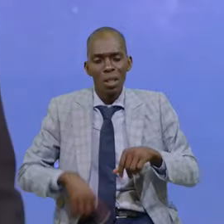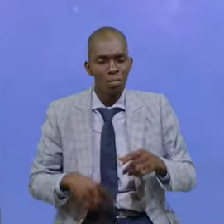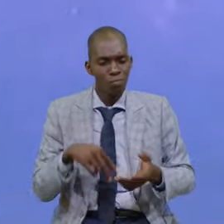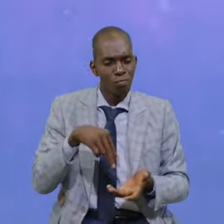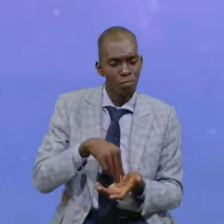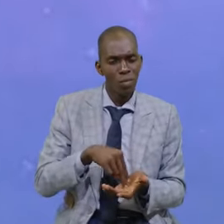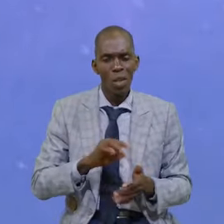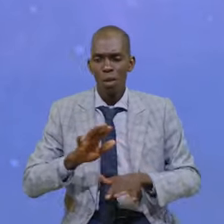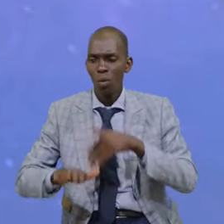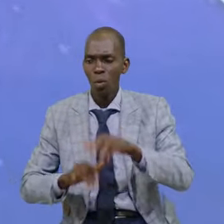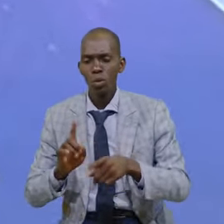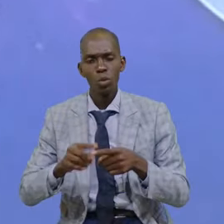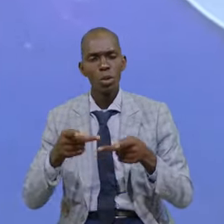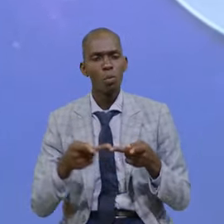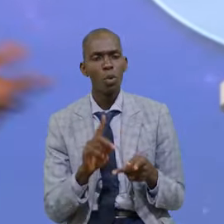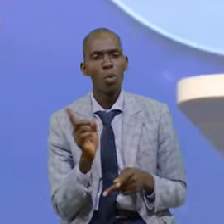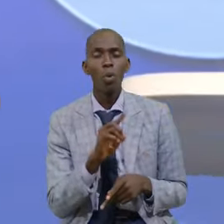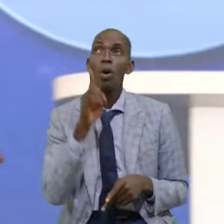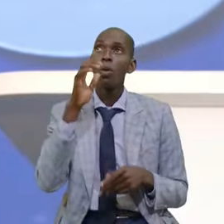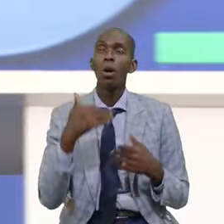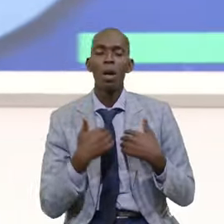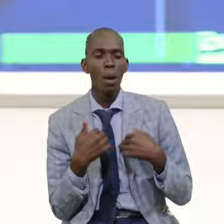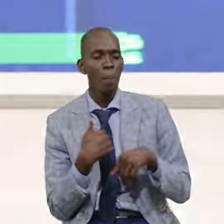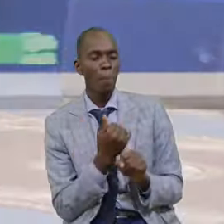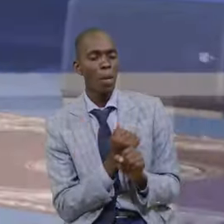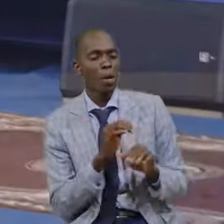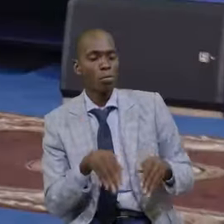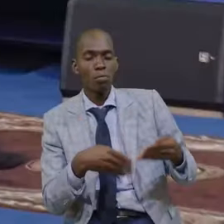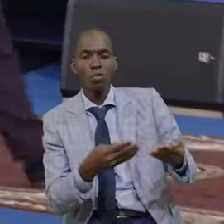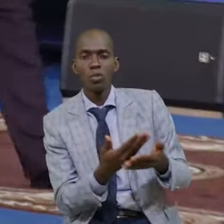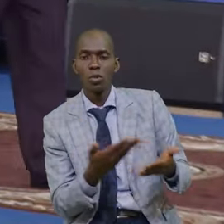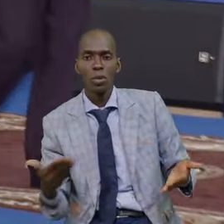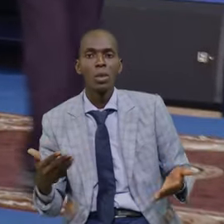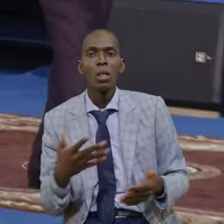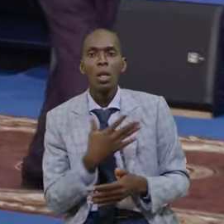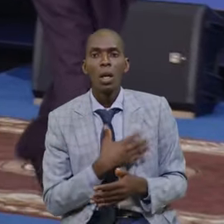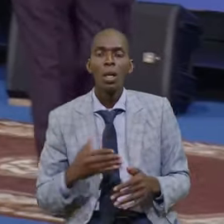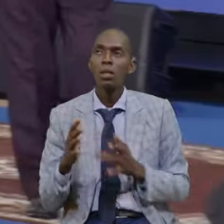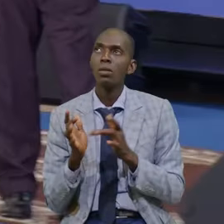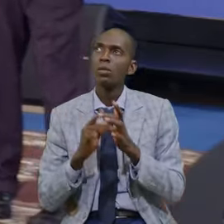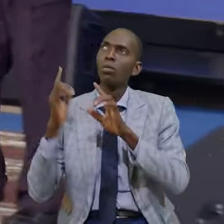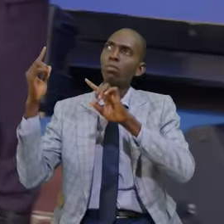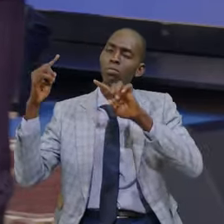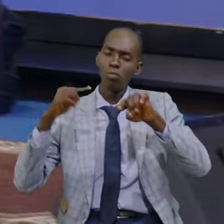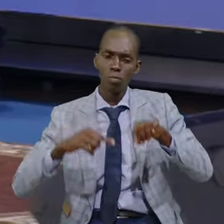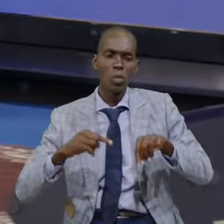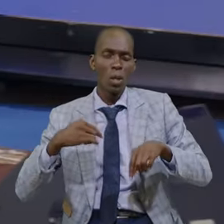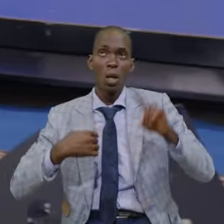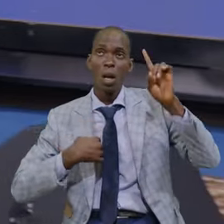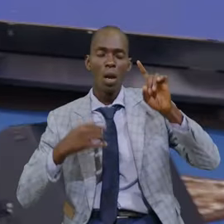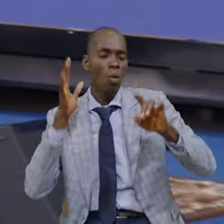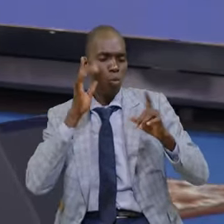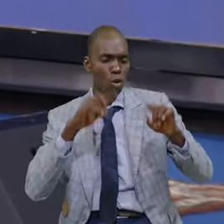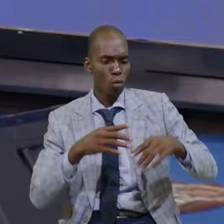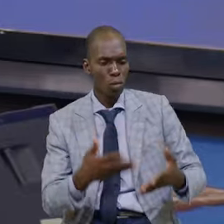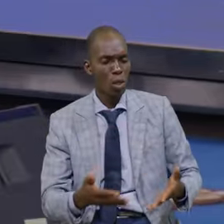the provision of the Lord is. He said, I'll come there. I'll raise them up. And they'll be able to